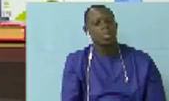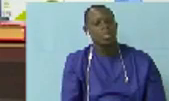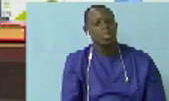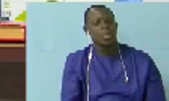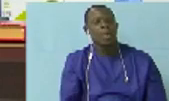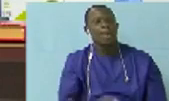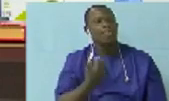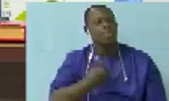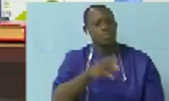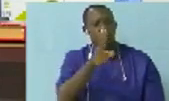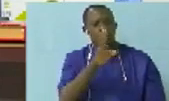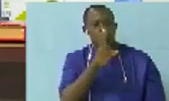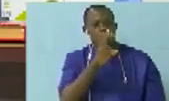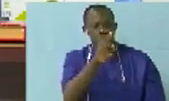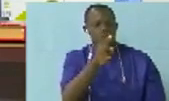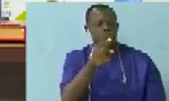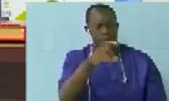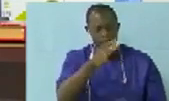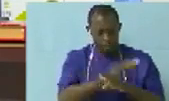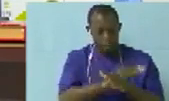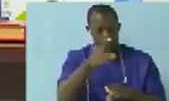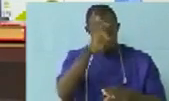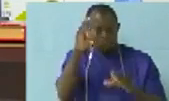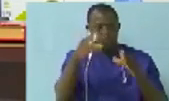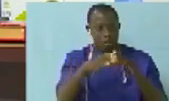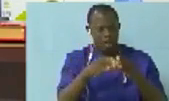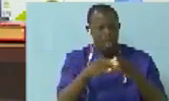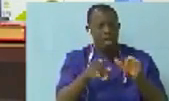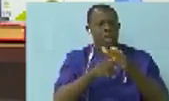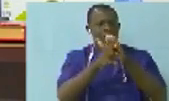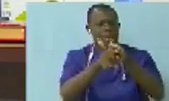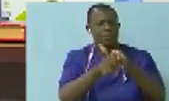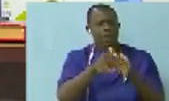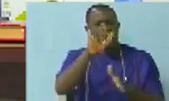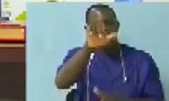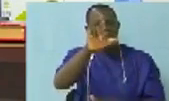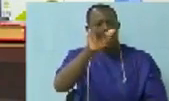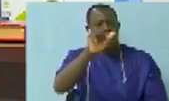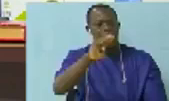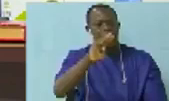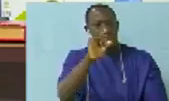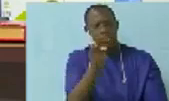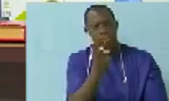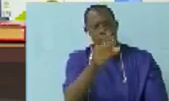work with together. For example, Lantombong. We